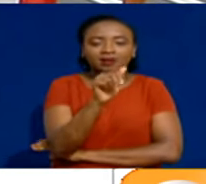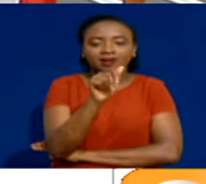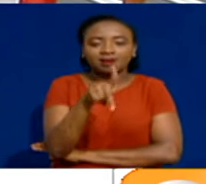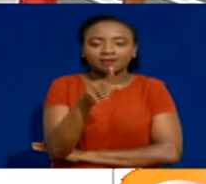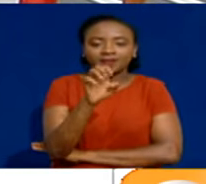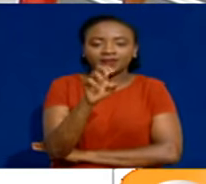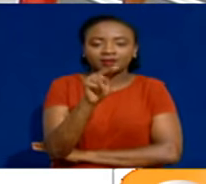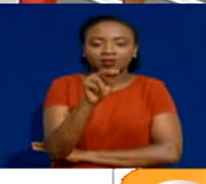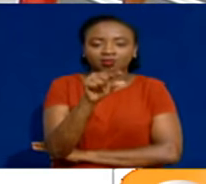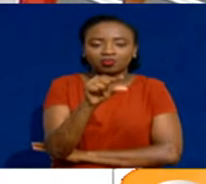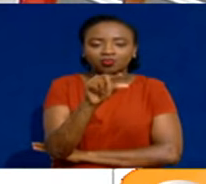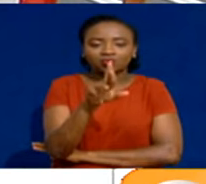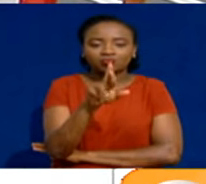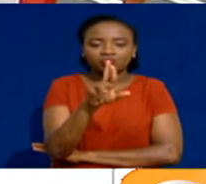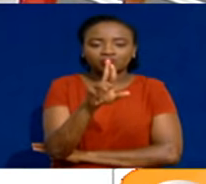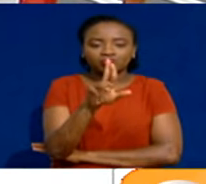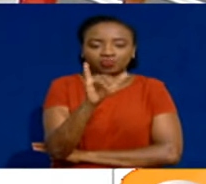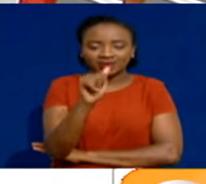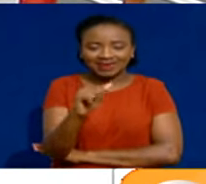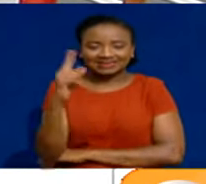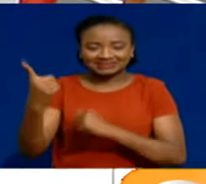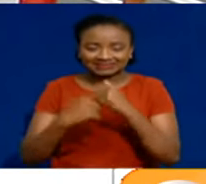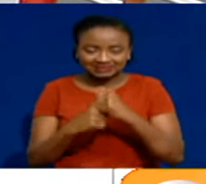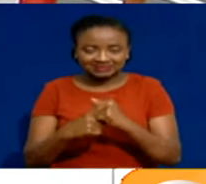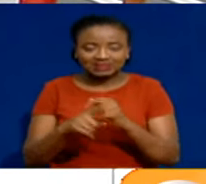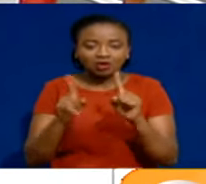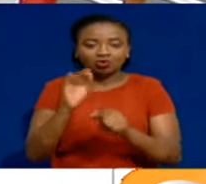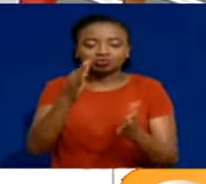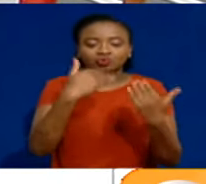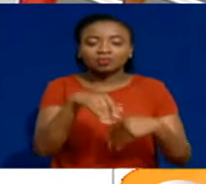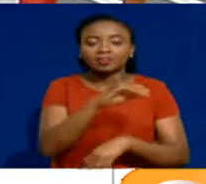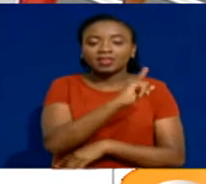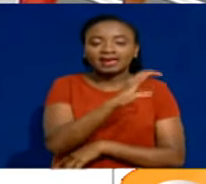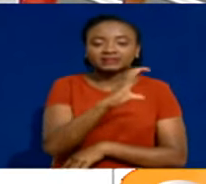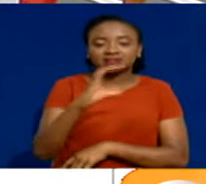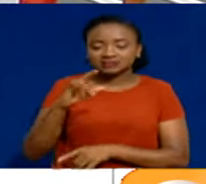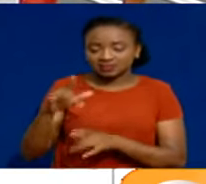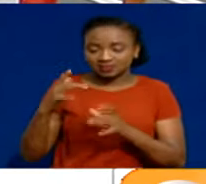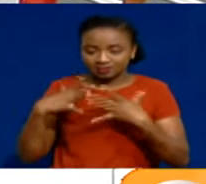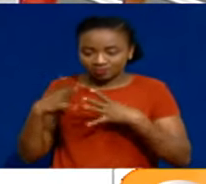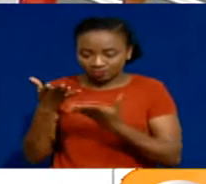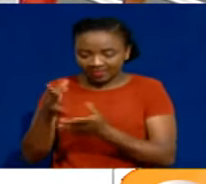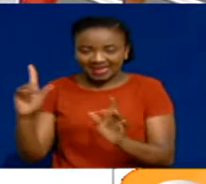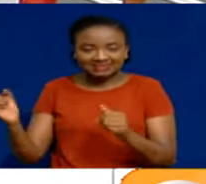had Okambo or ICC 6. Why did it change that tide?